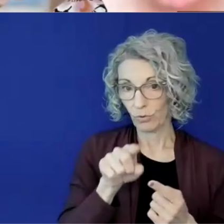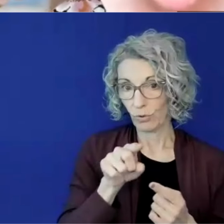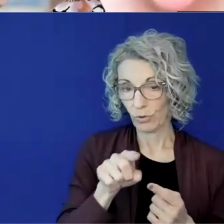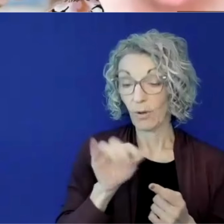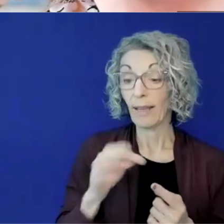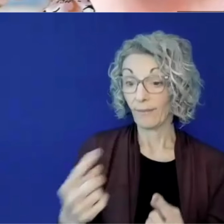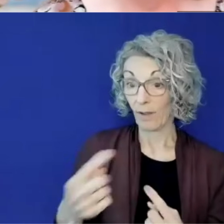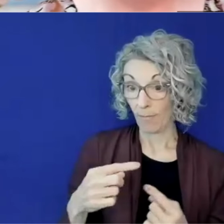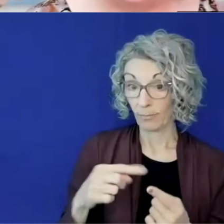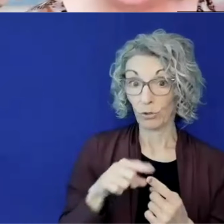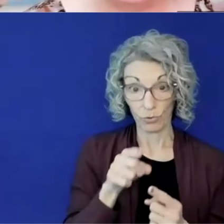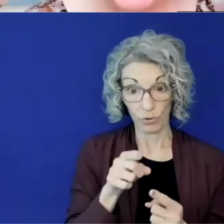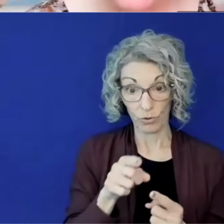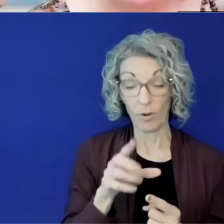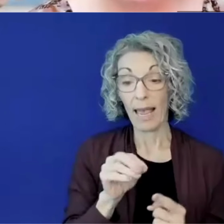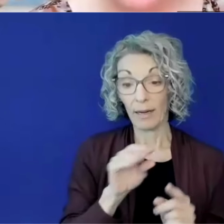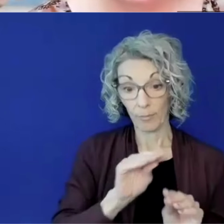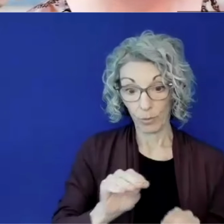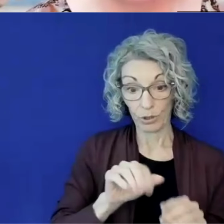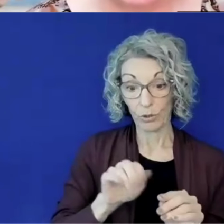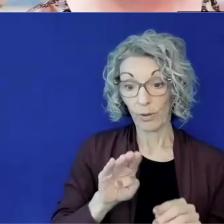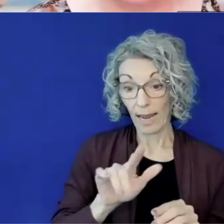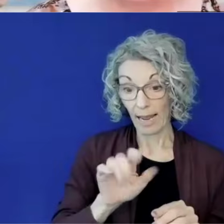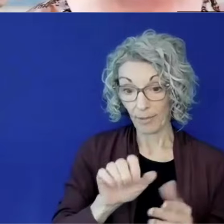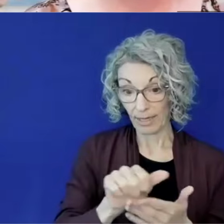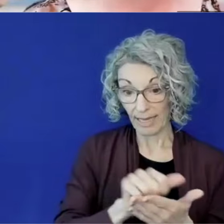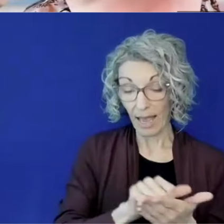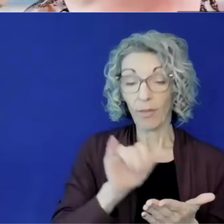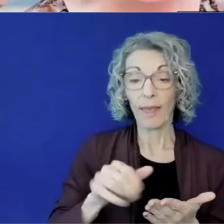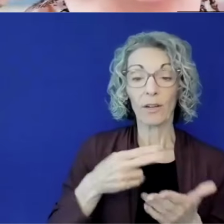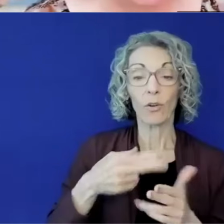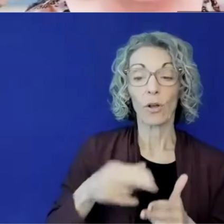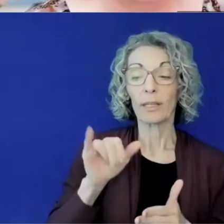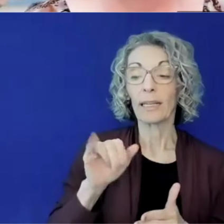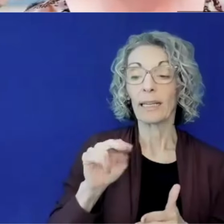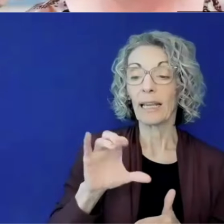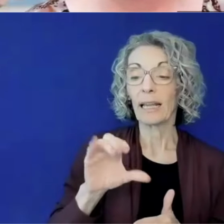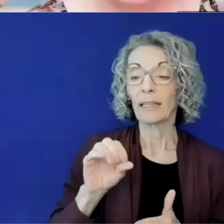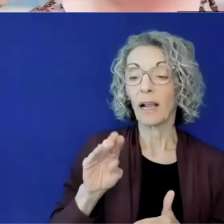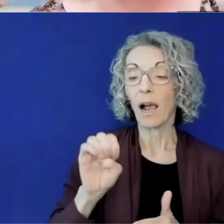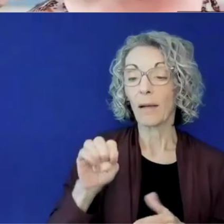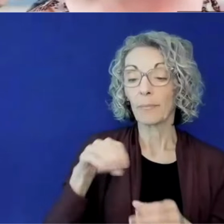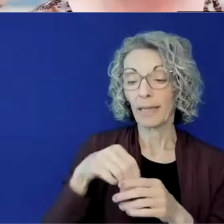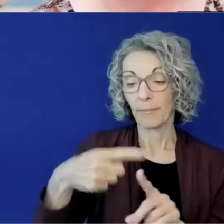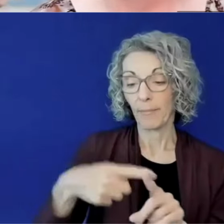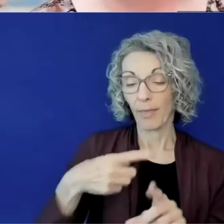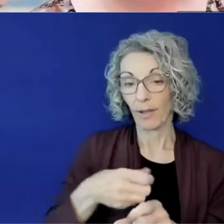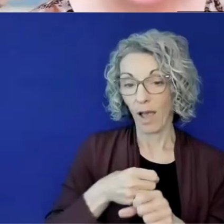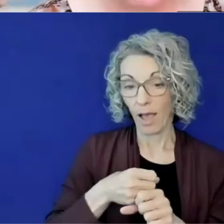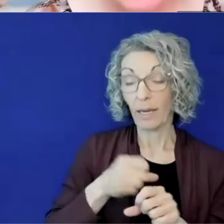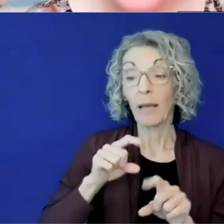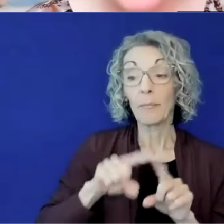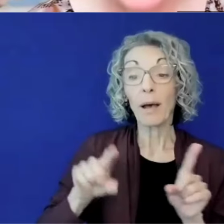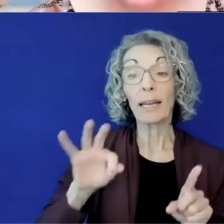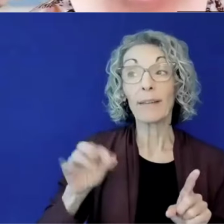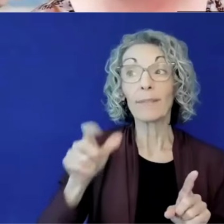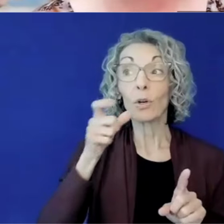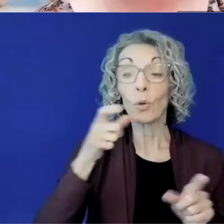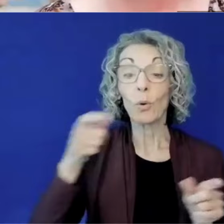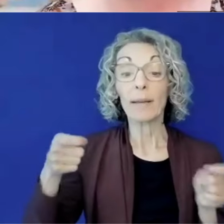into the ABLE account, it's income in the month you received it. However, if you have whoever's administering